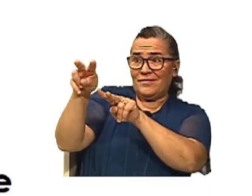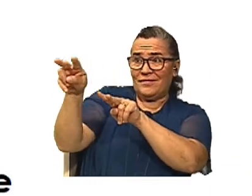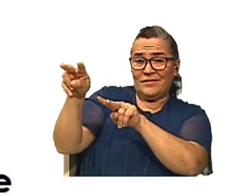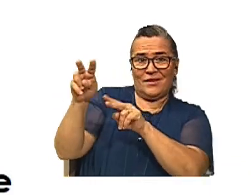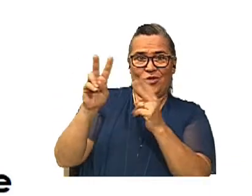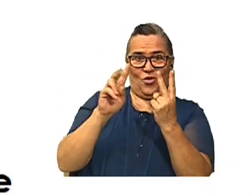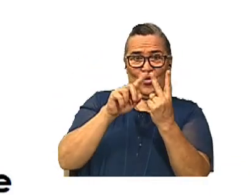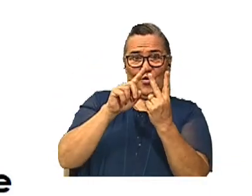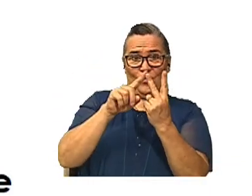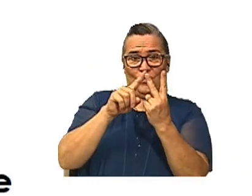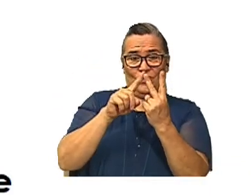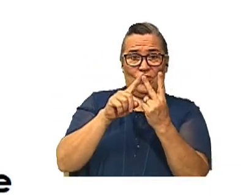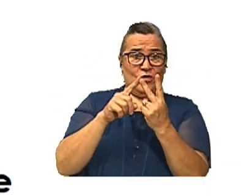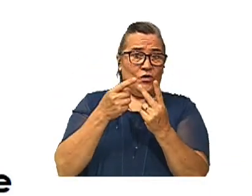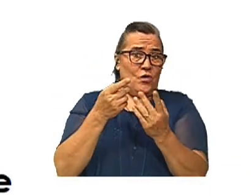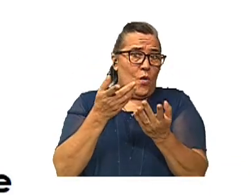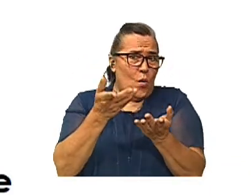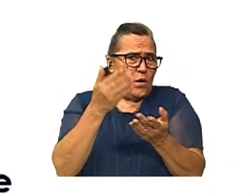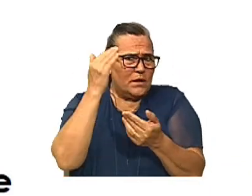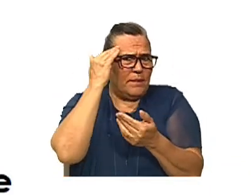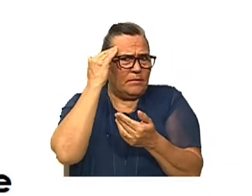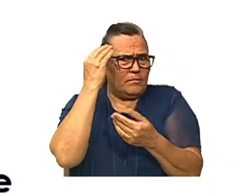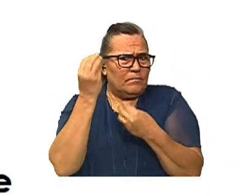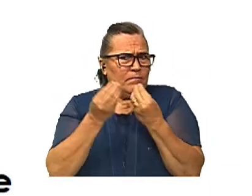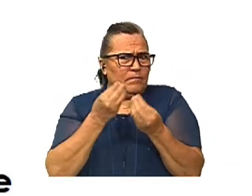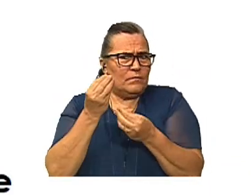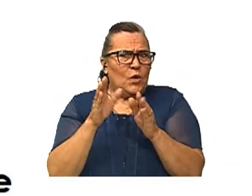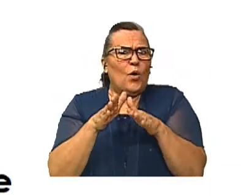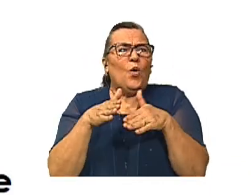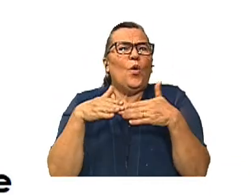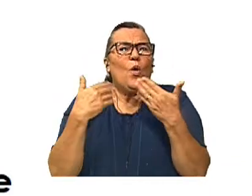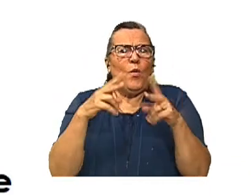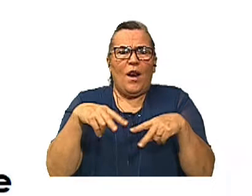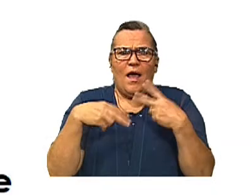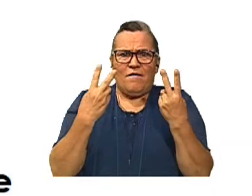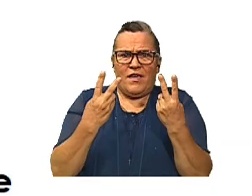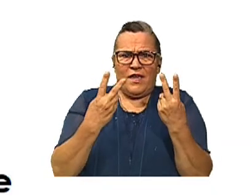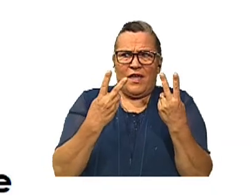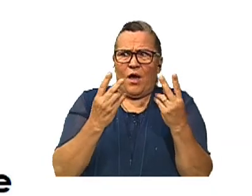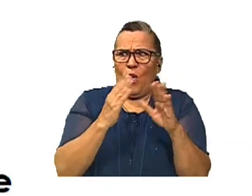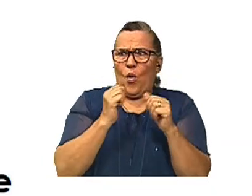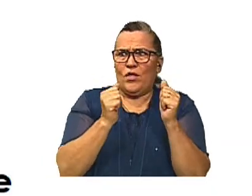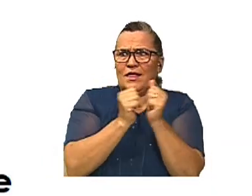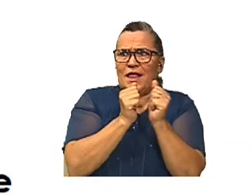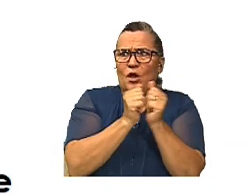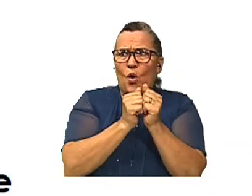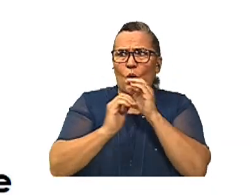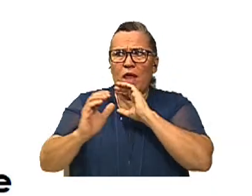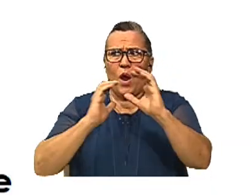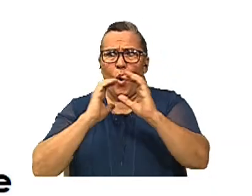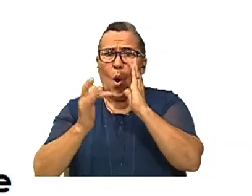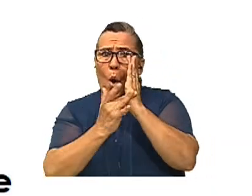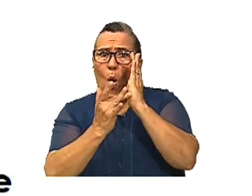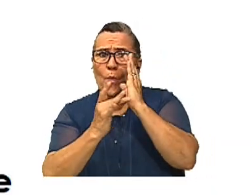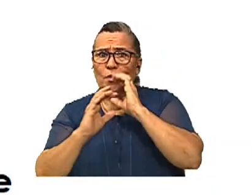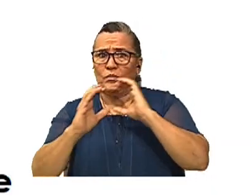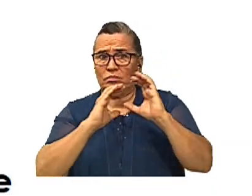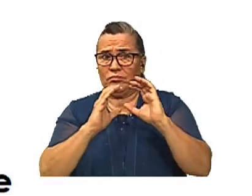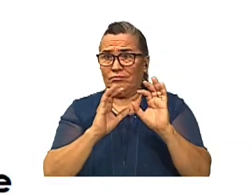Have you ever thought how life would be without technology or communications, for example? Terrible,